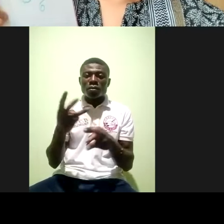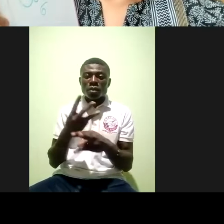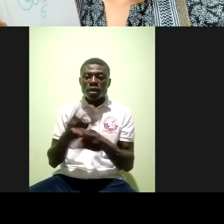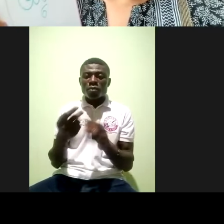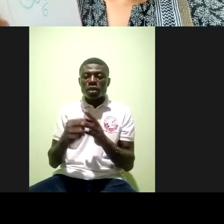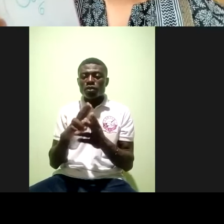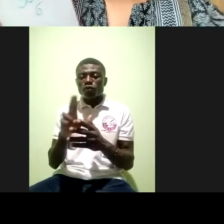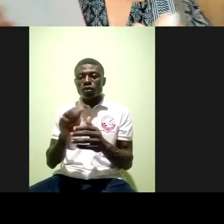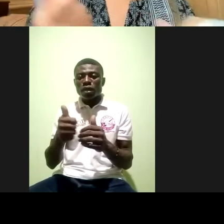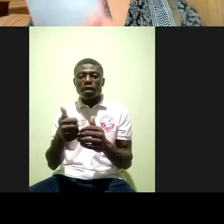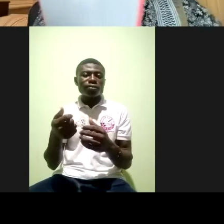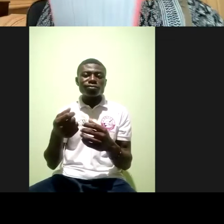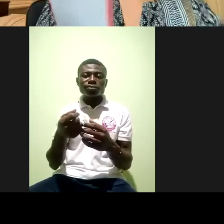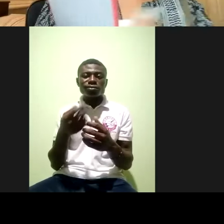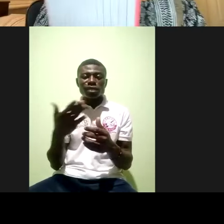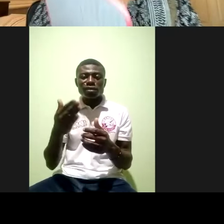other things.